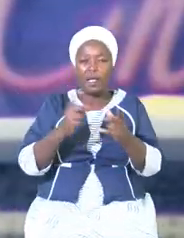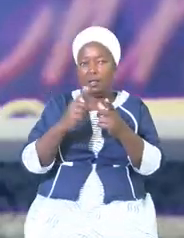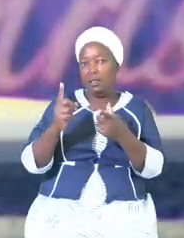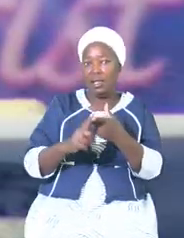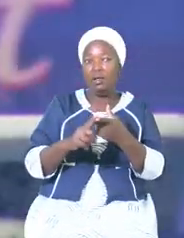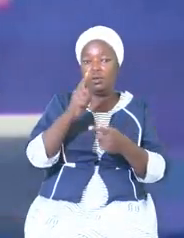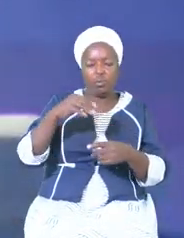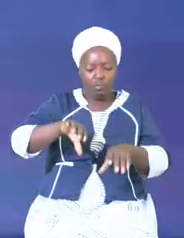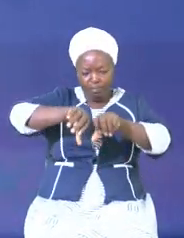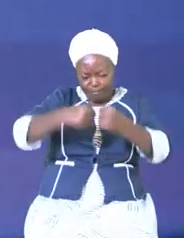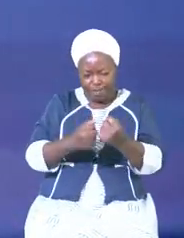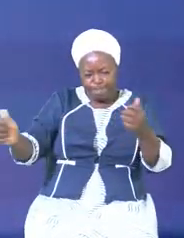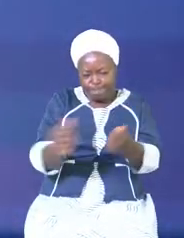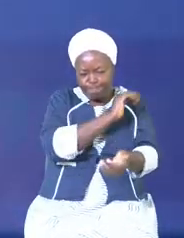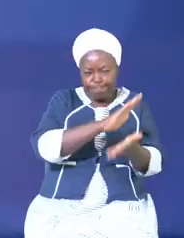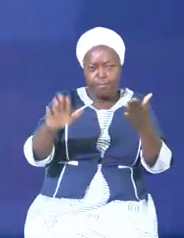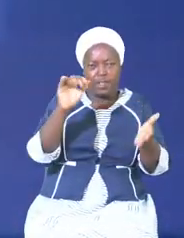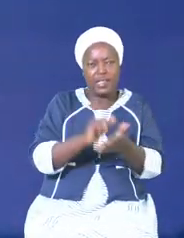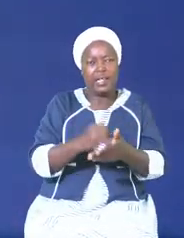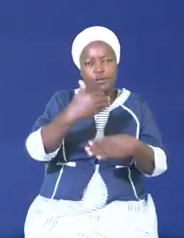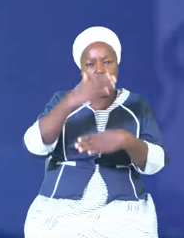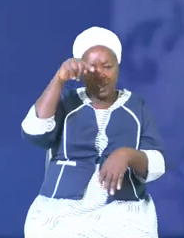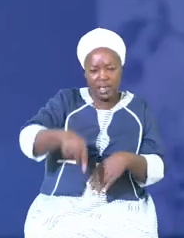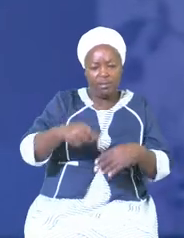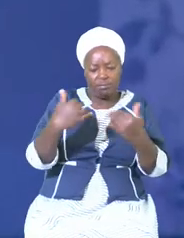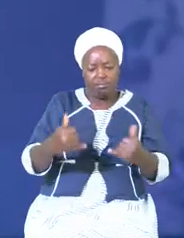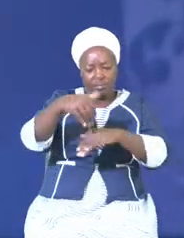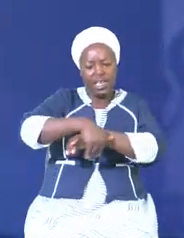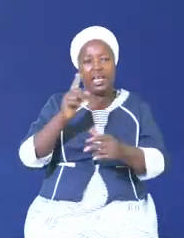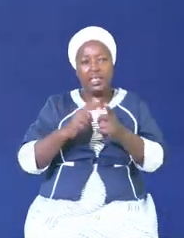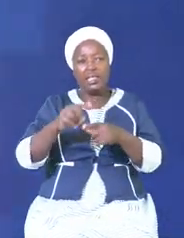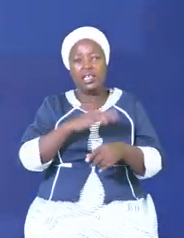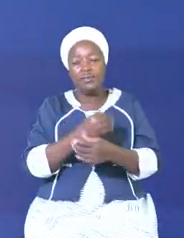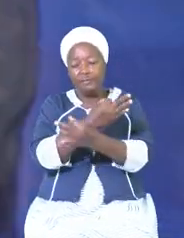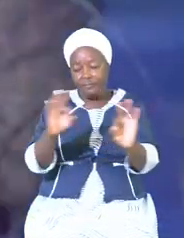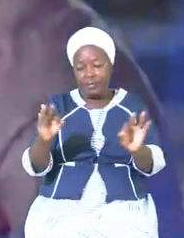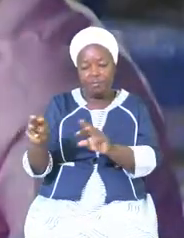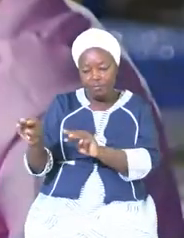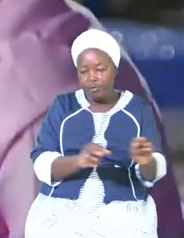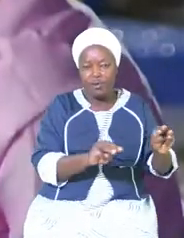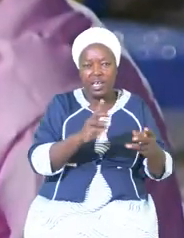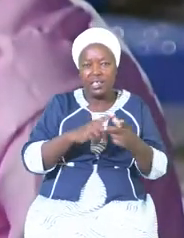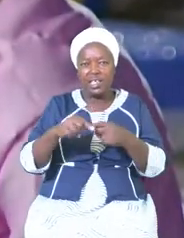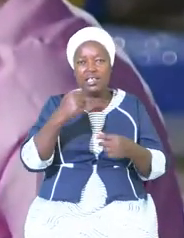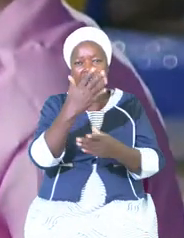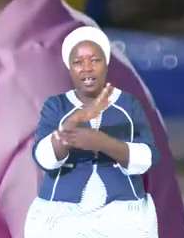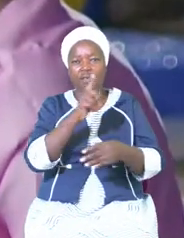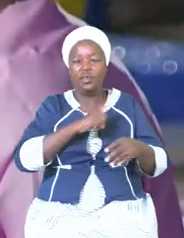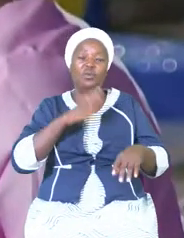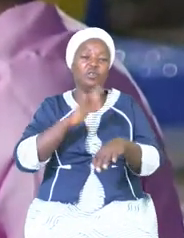break that wall down tonight, and then there is a free course and a free way, and the hand of the Lord will touch